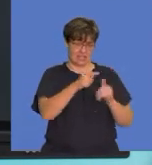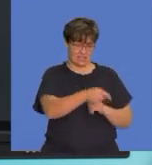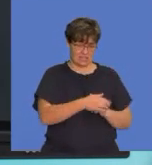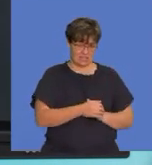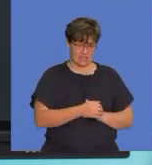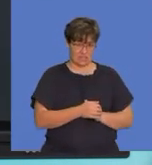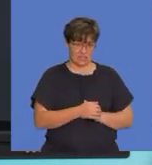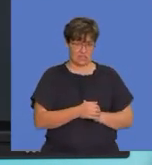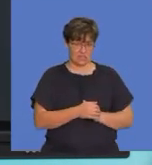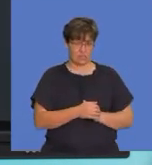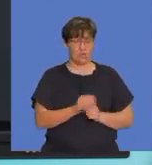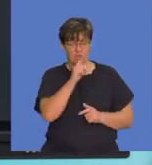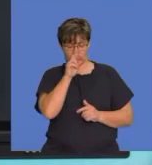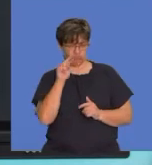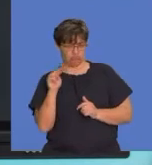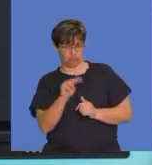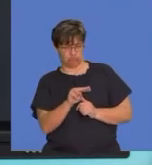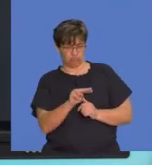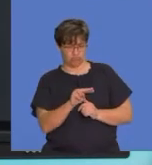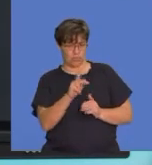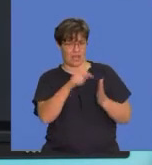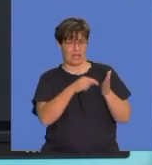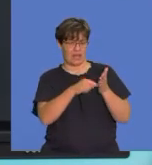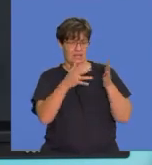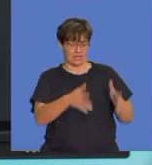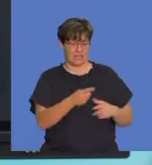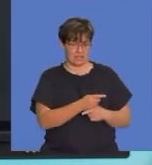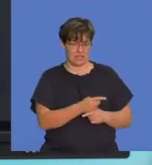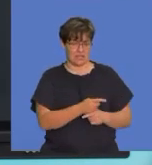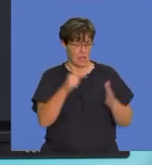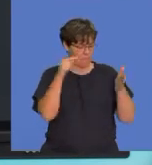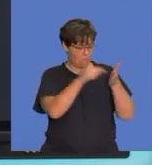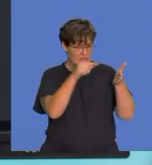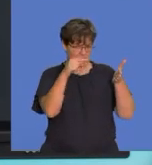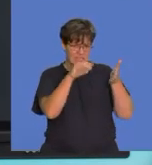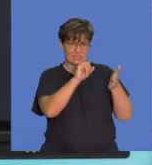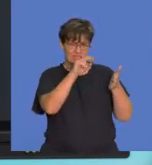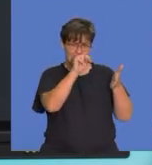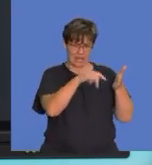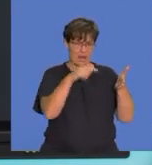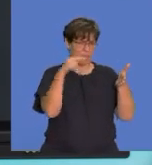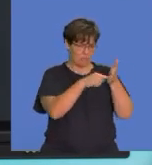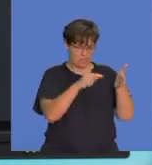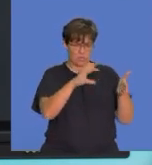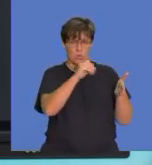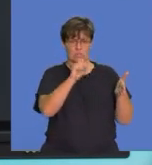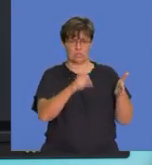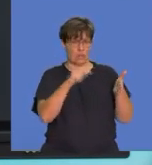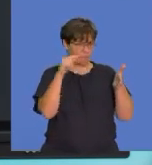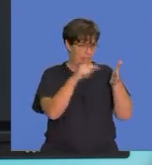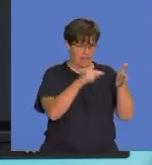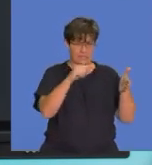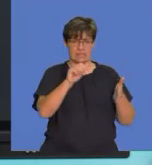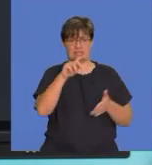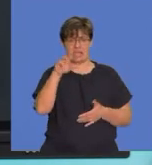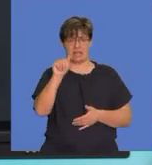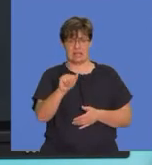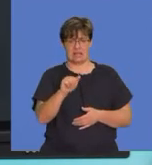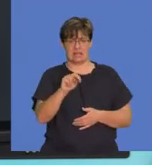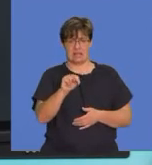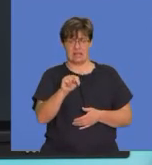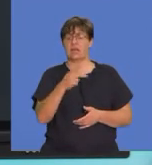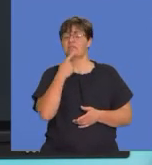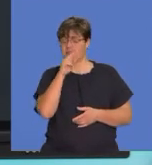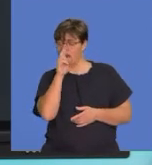on a scientific calculator that is. So just have a look at that. On your calculator now, press the sine, press the